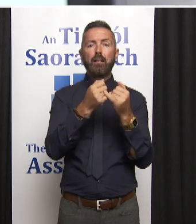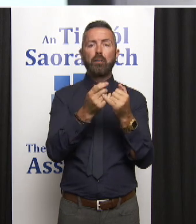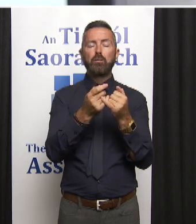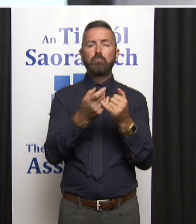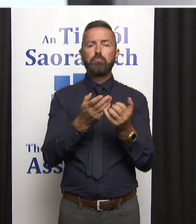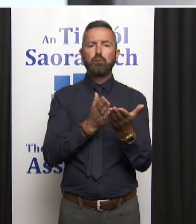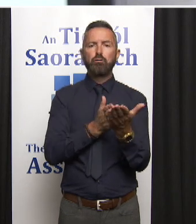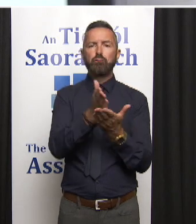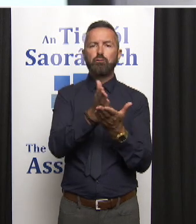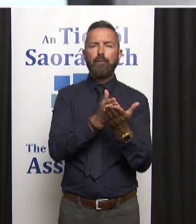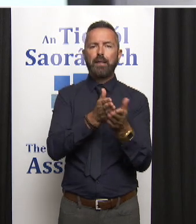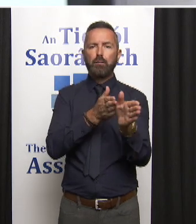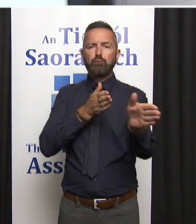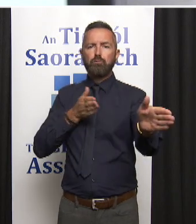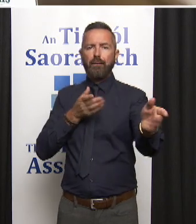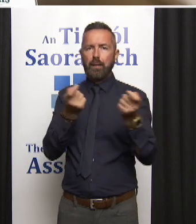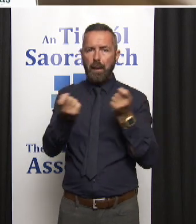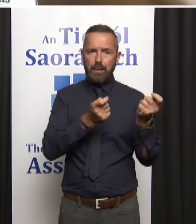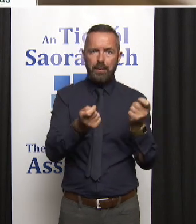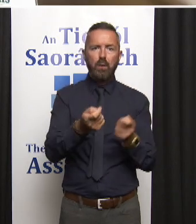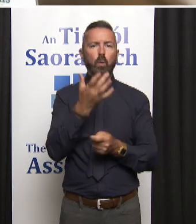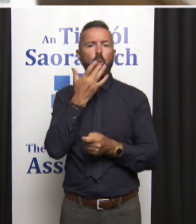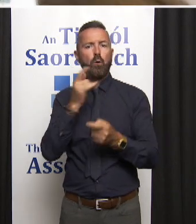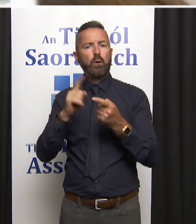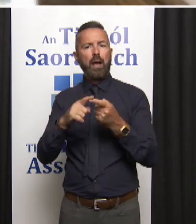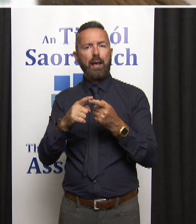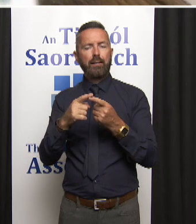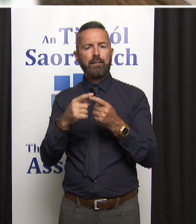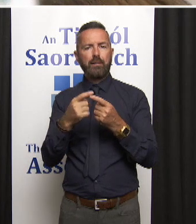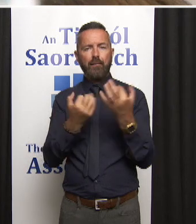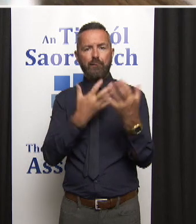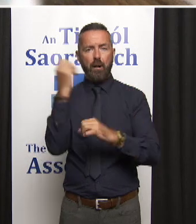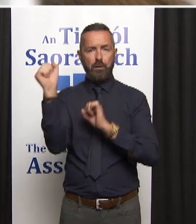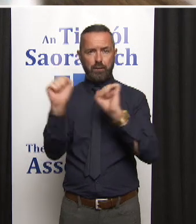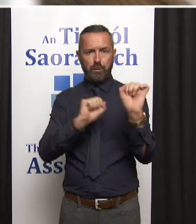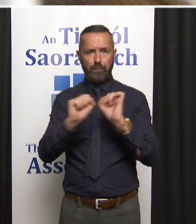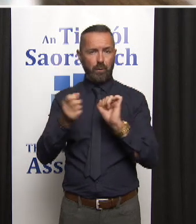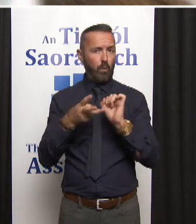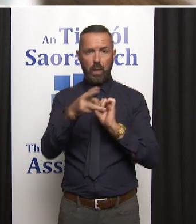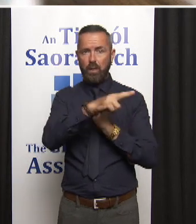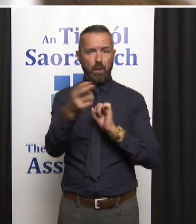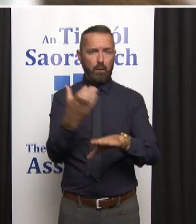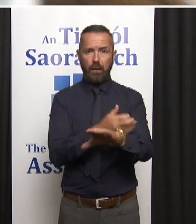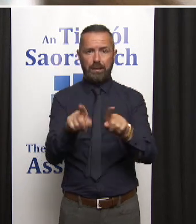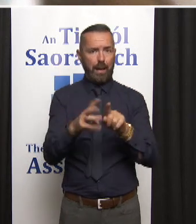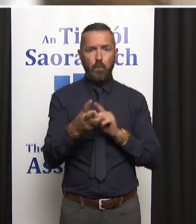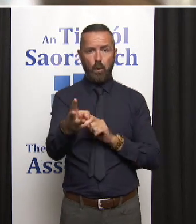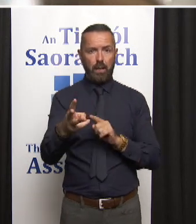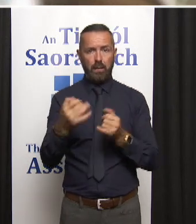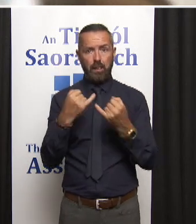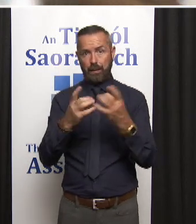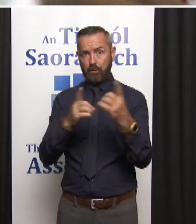transport, water and fire brigade are unlikely to continue in a manner as they have to date, and would probably have